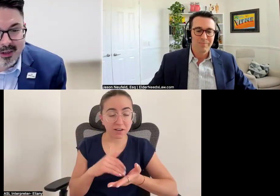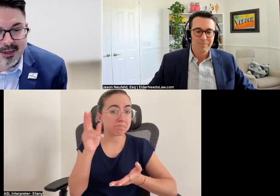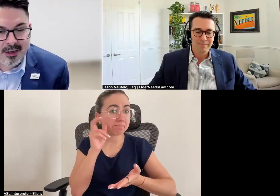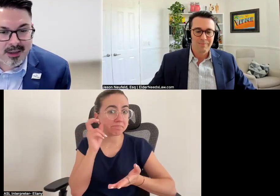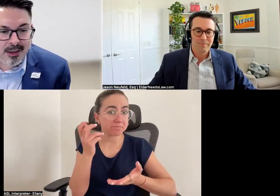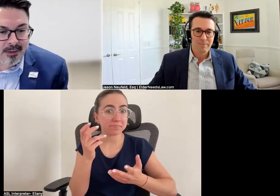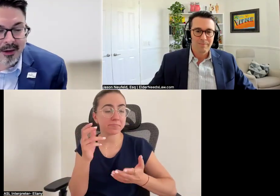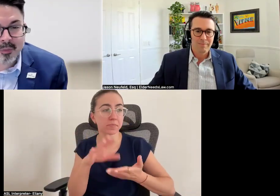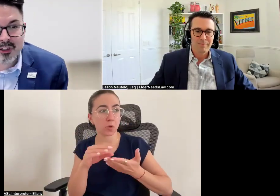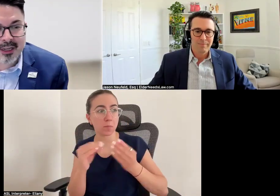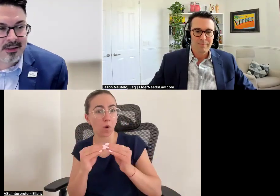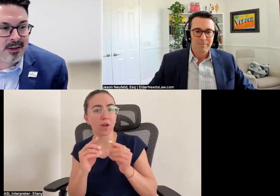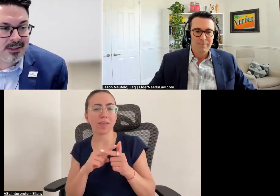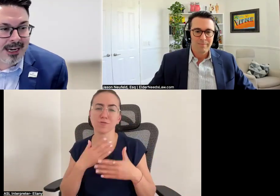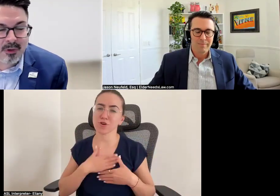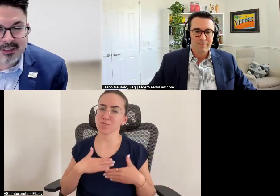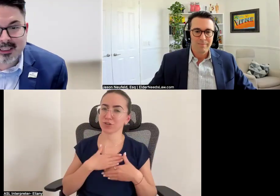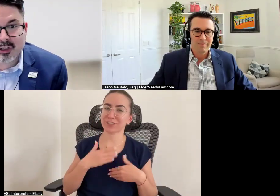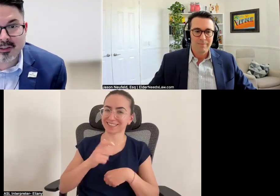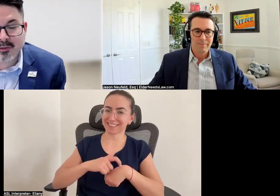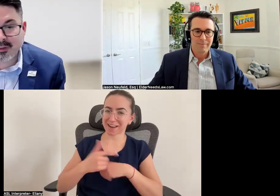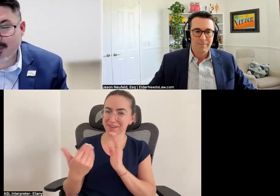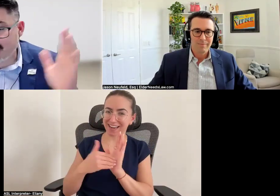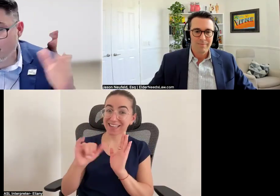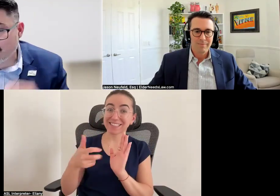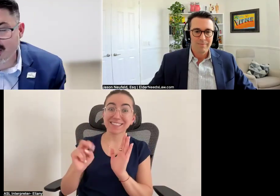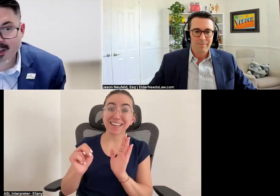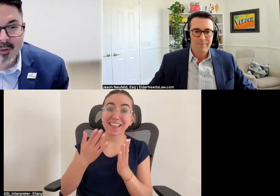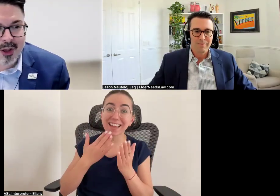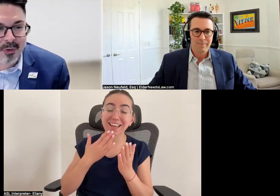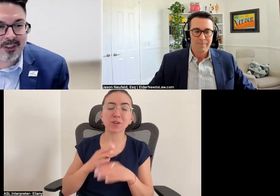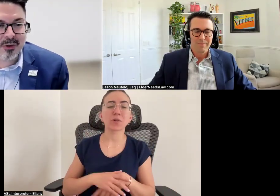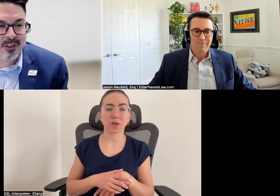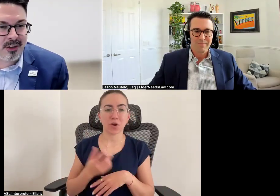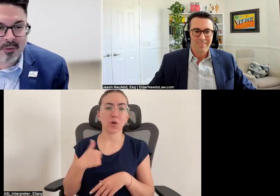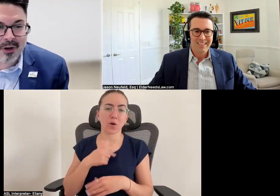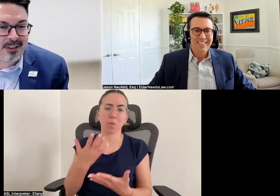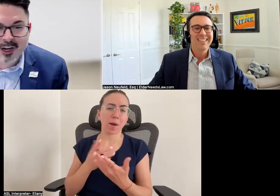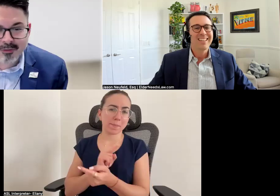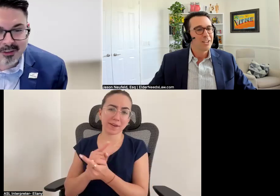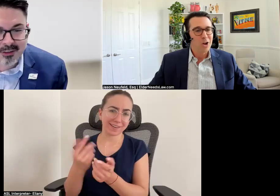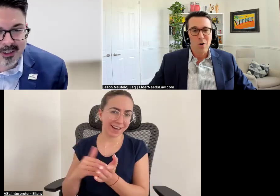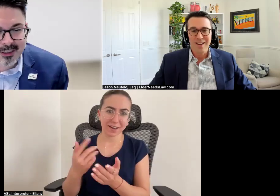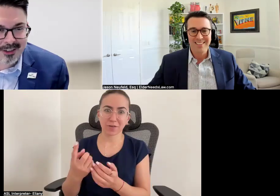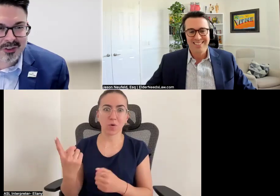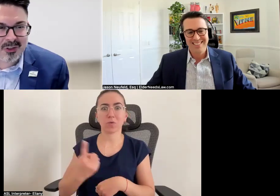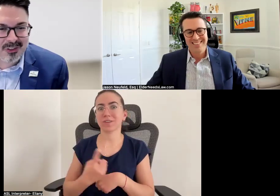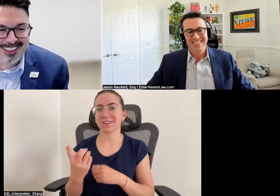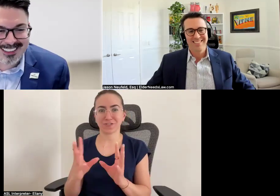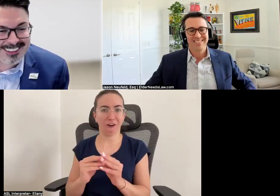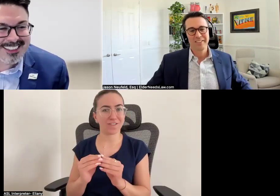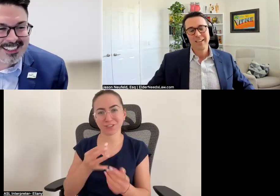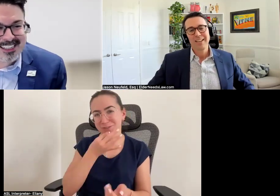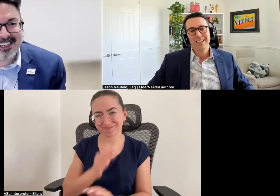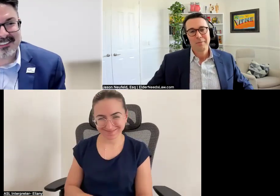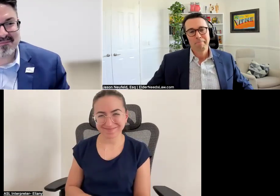details, and appreciate the time once again, Jason, for your time. But I know we'll be probably running into each other at one of these conferences here Always. sooner than